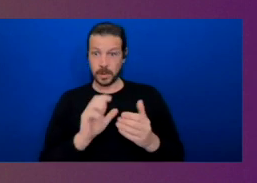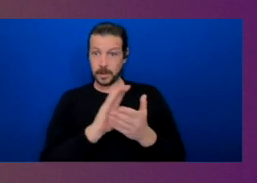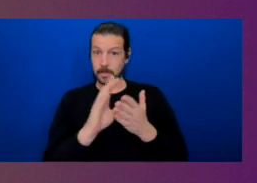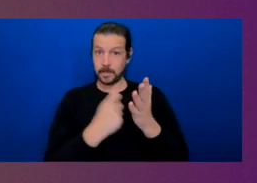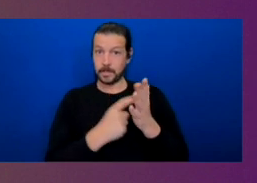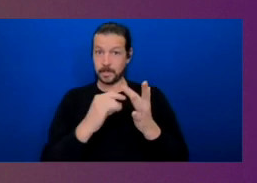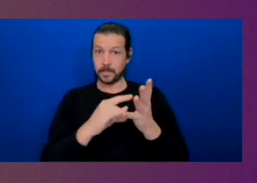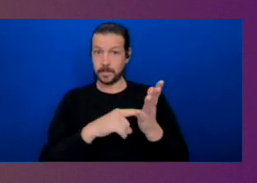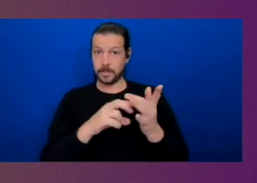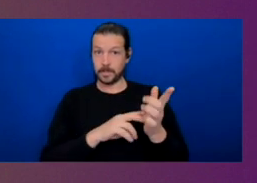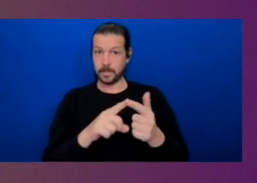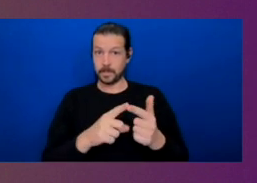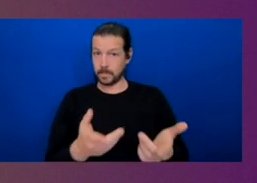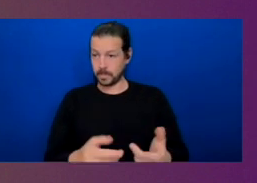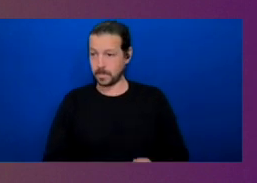Students, I